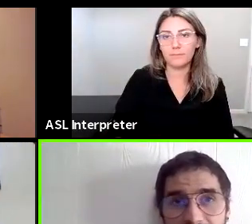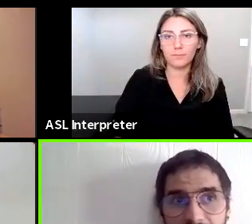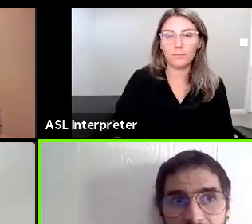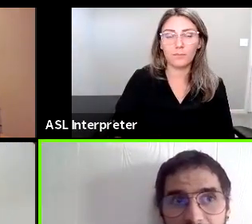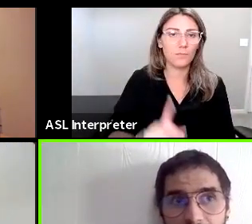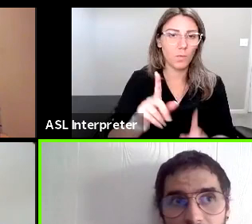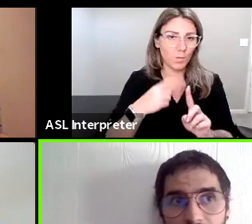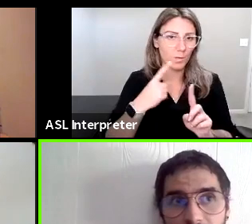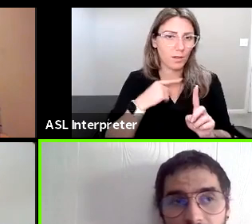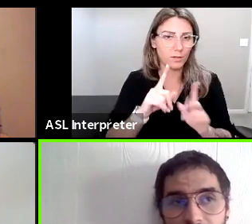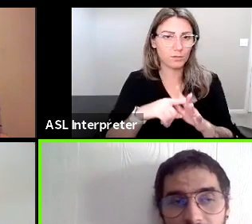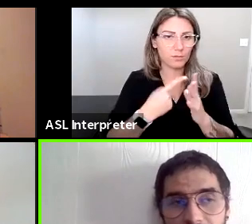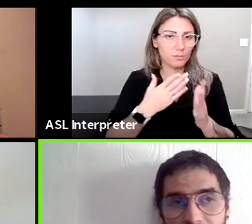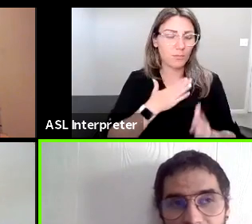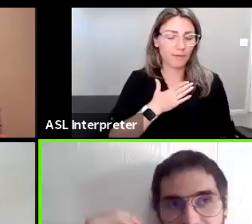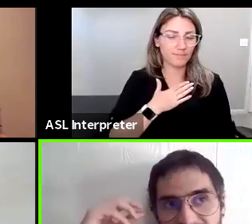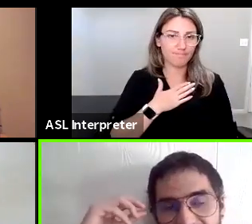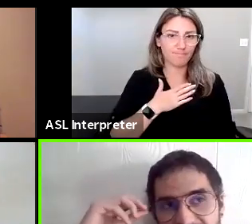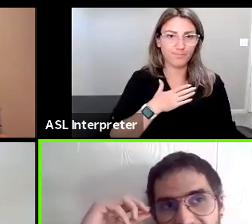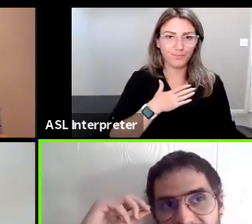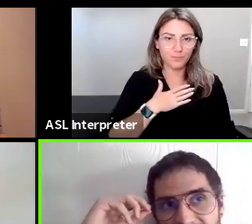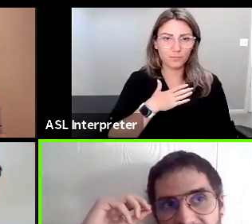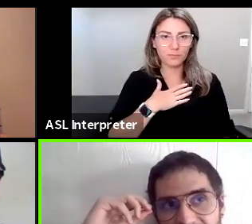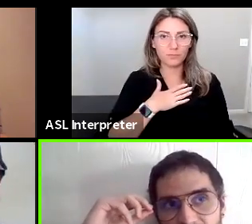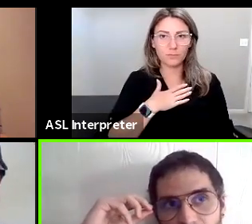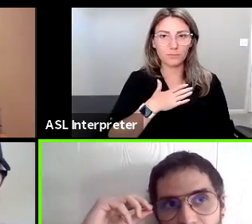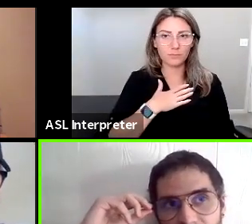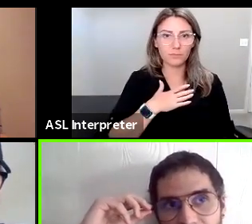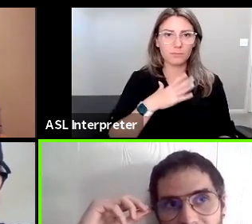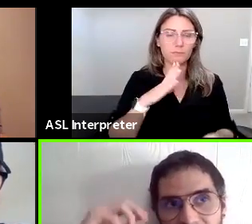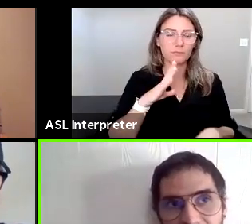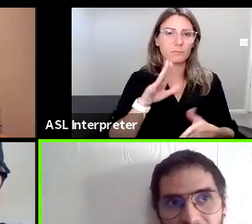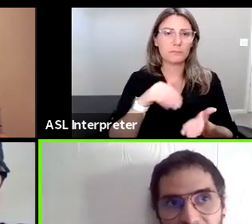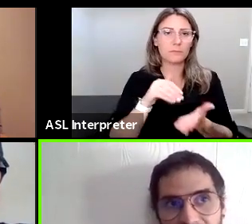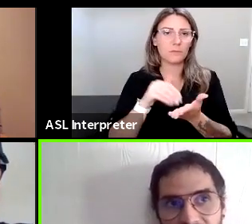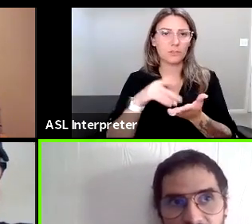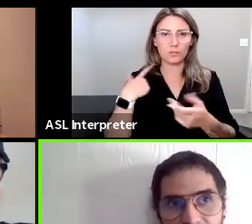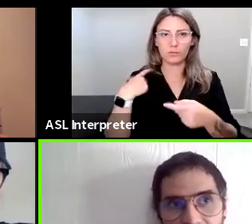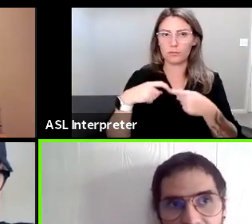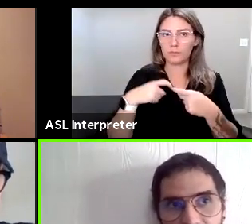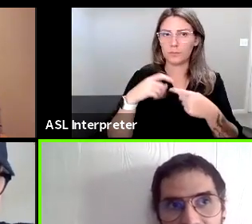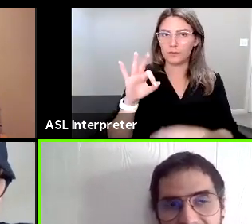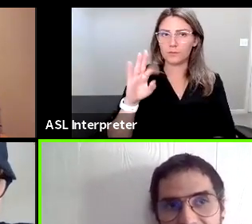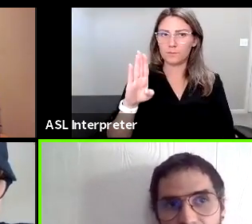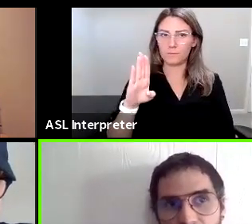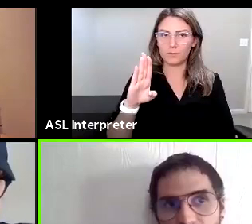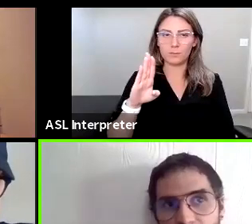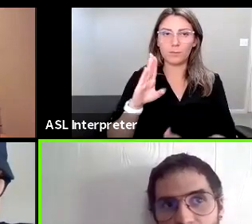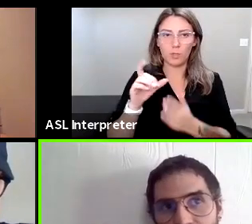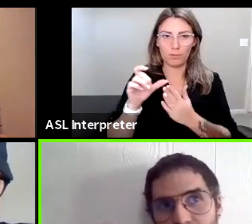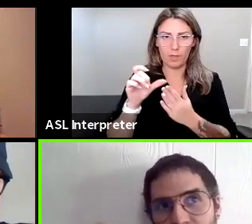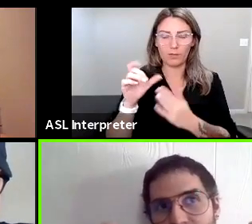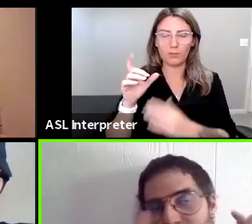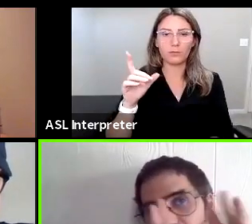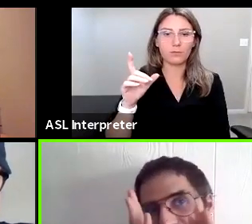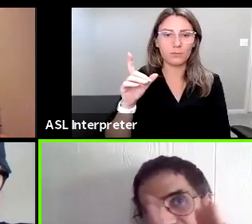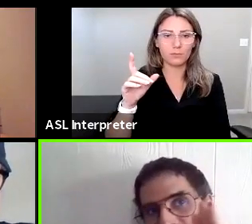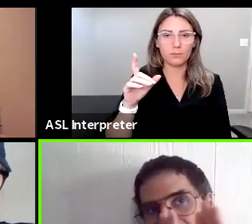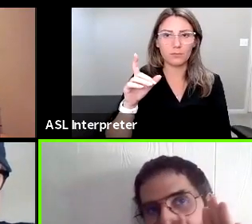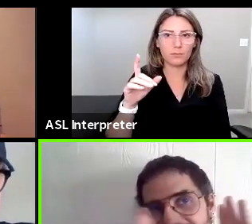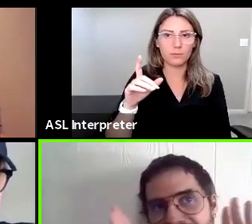started my Alzheimer's Disease Center in Spanish Facebook page, I said